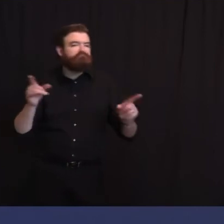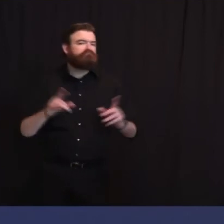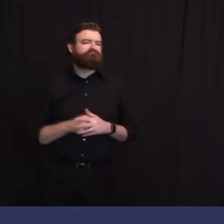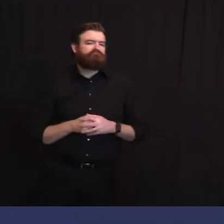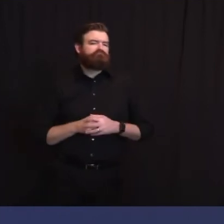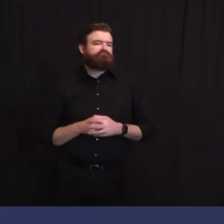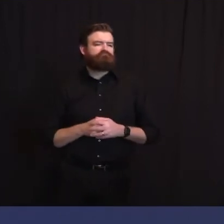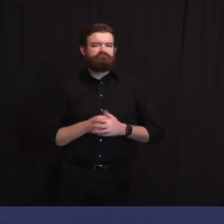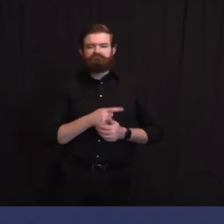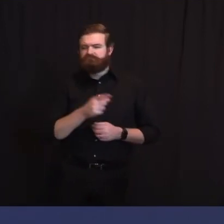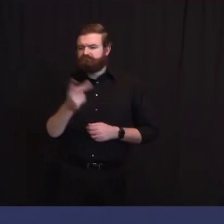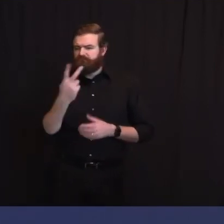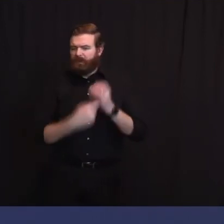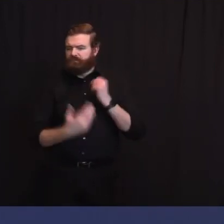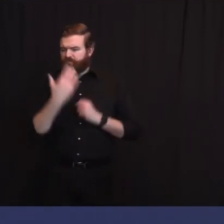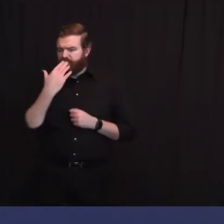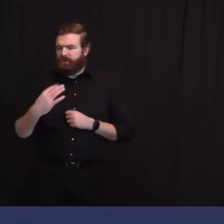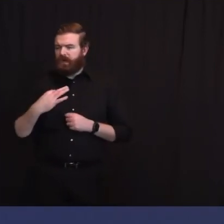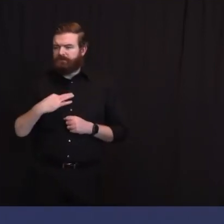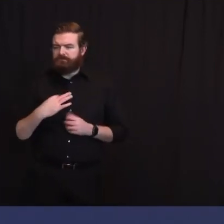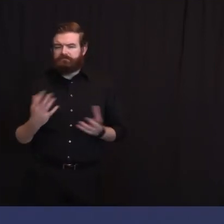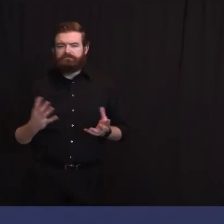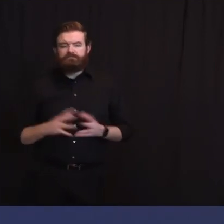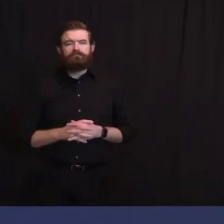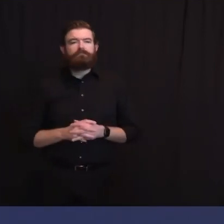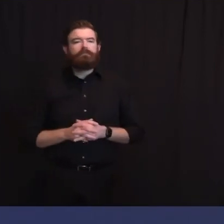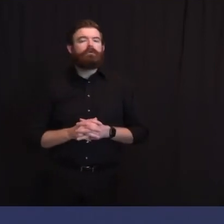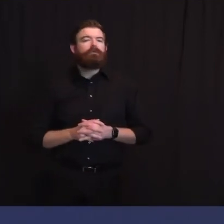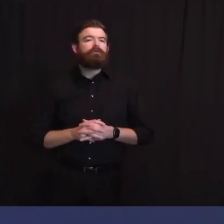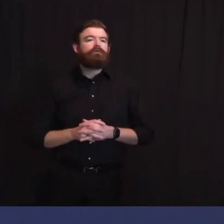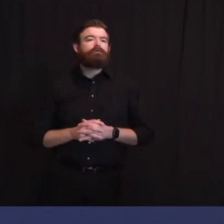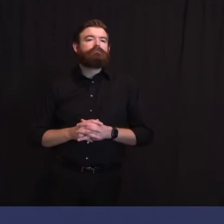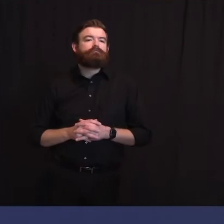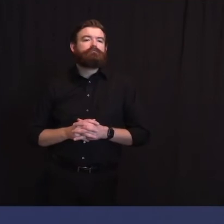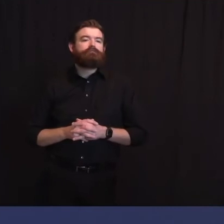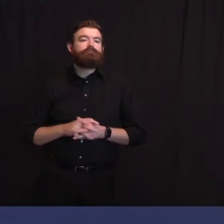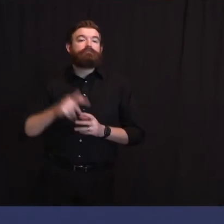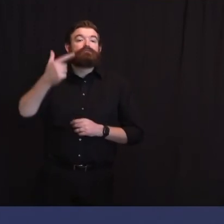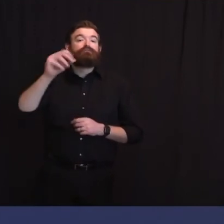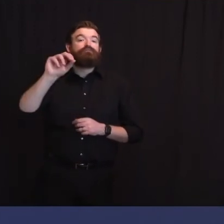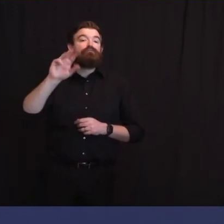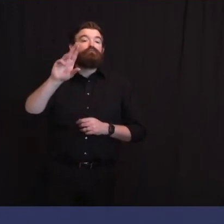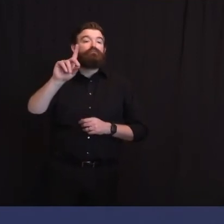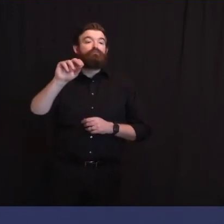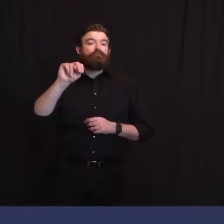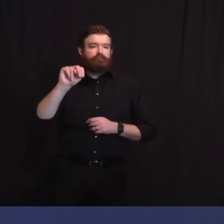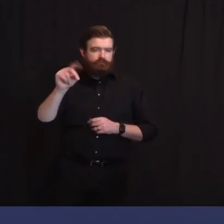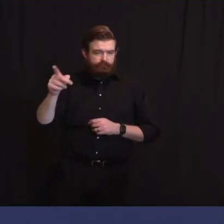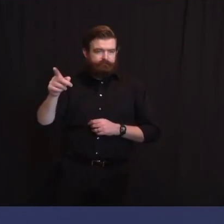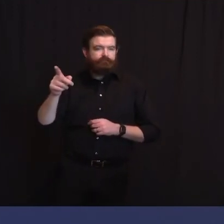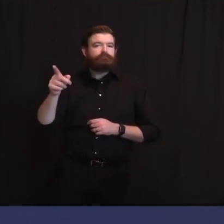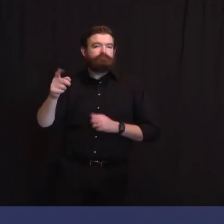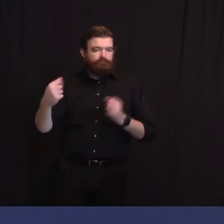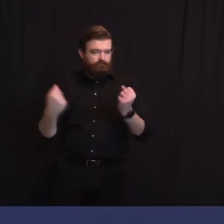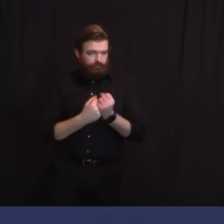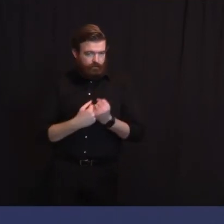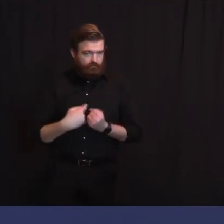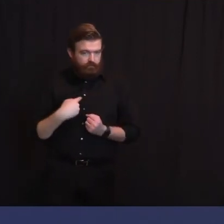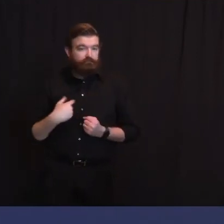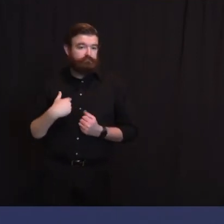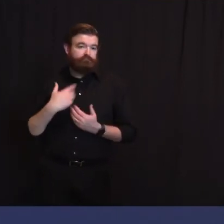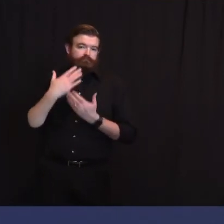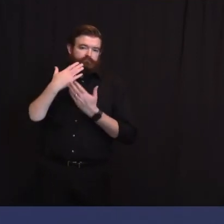right. Gordon was the first elected official, I believe, to endorse my candidacy. And I'll never forget that. And Val and